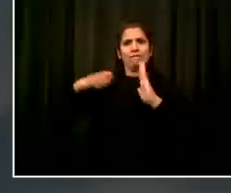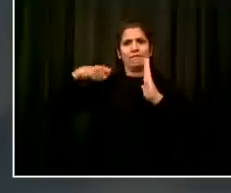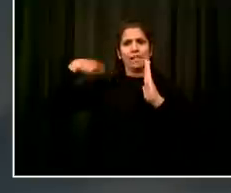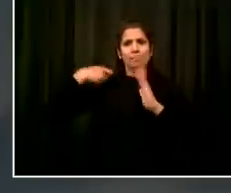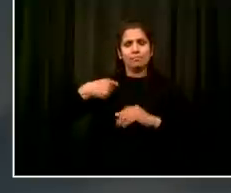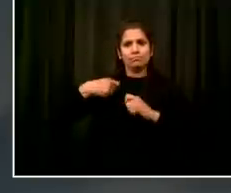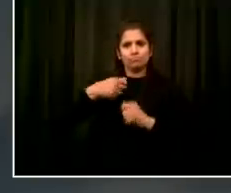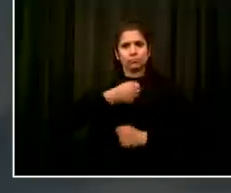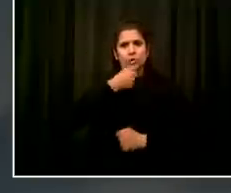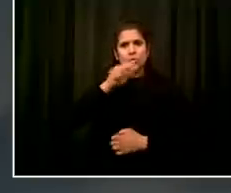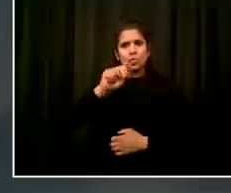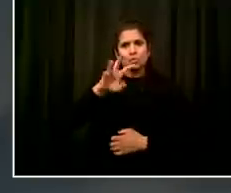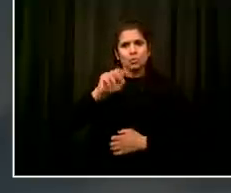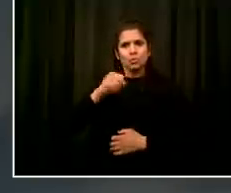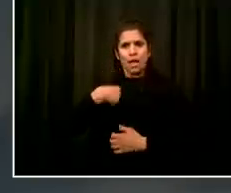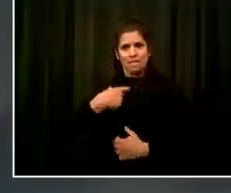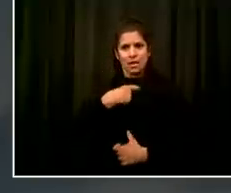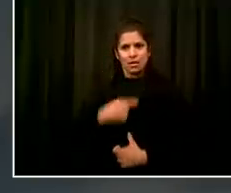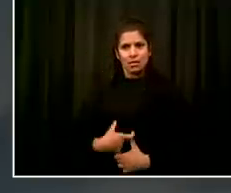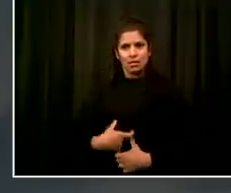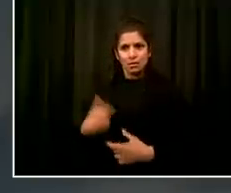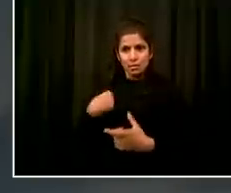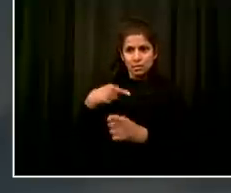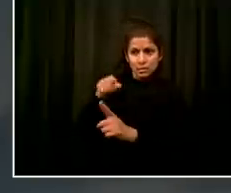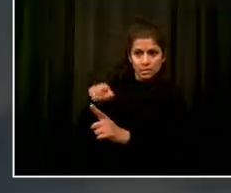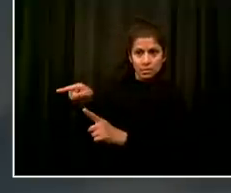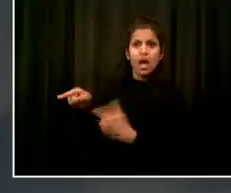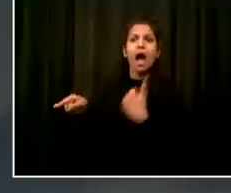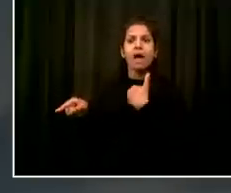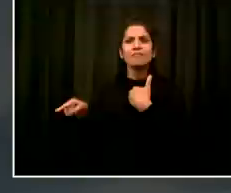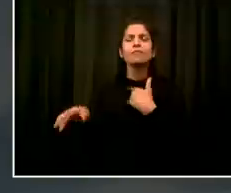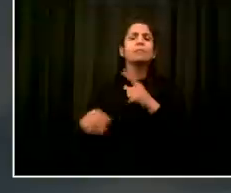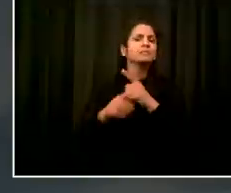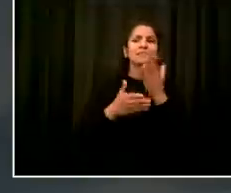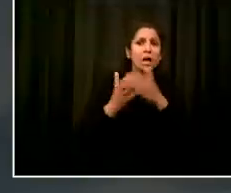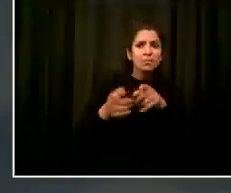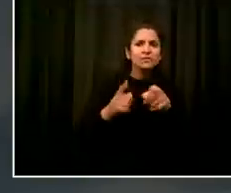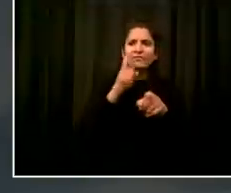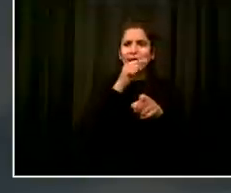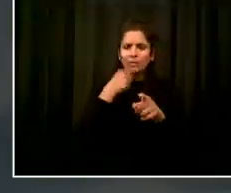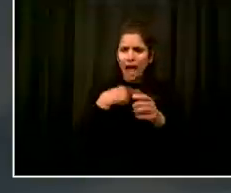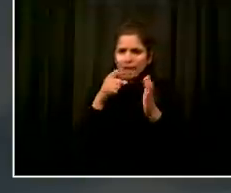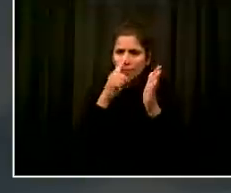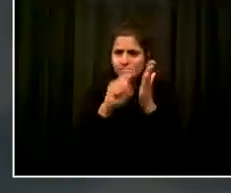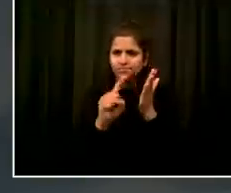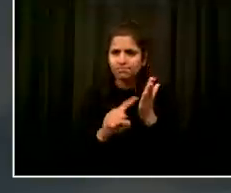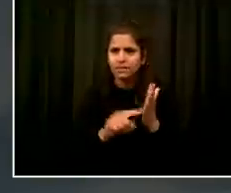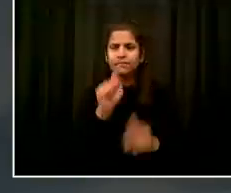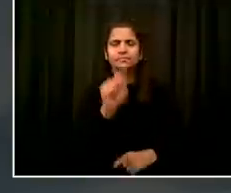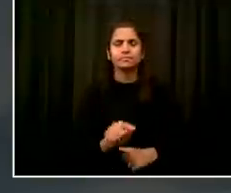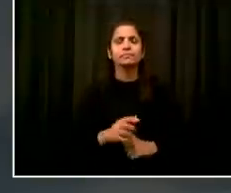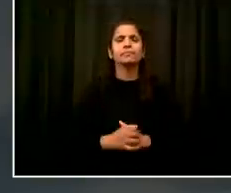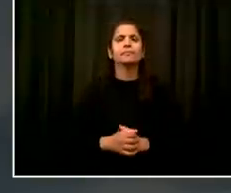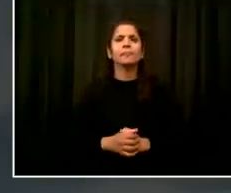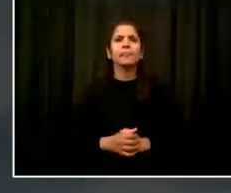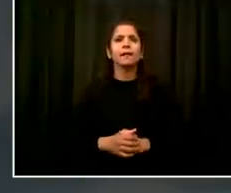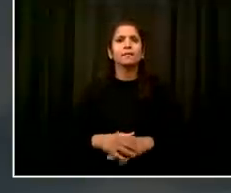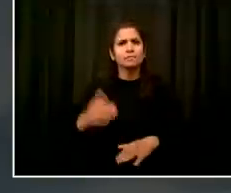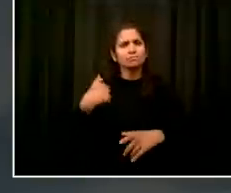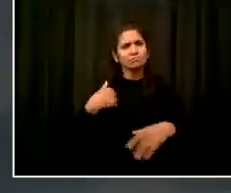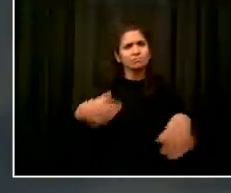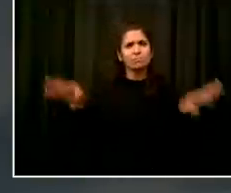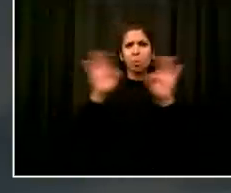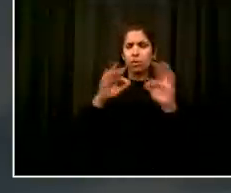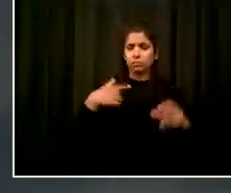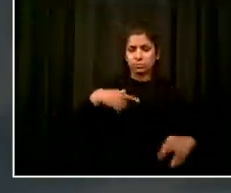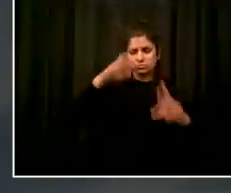though, as the mayor said, chaotic situations at times. A lot of people obviously know what to say and are lying at